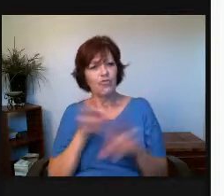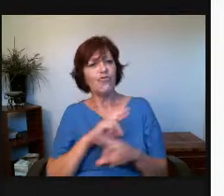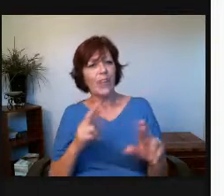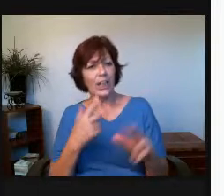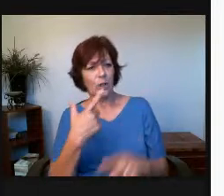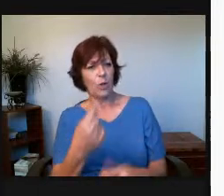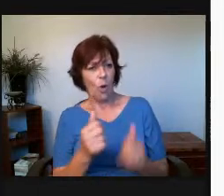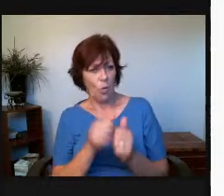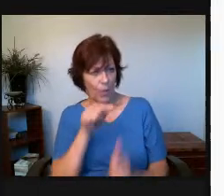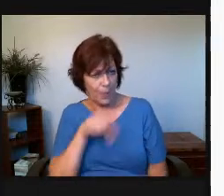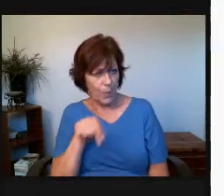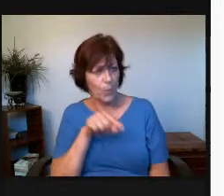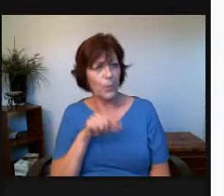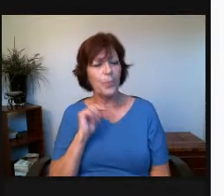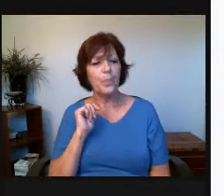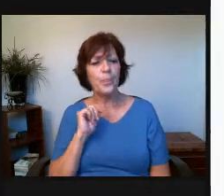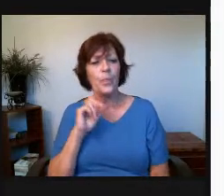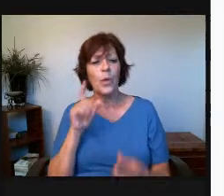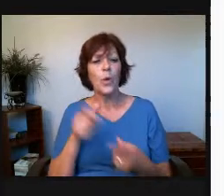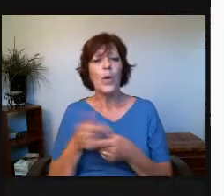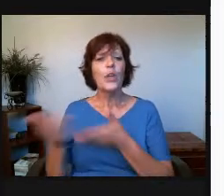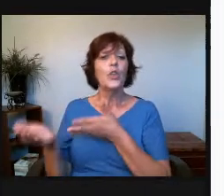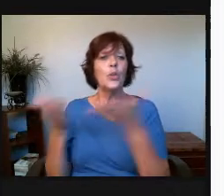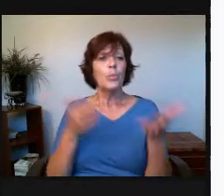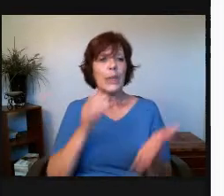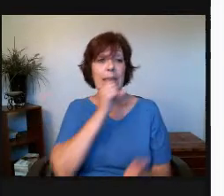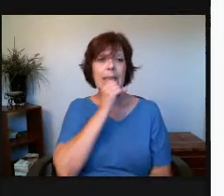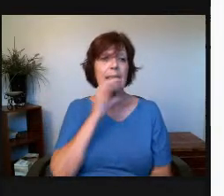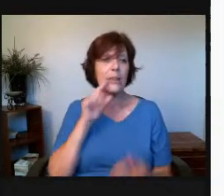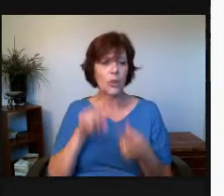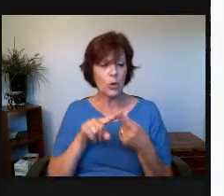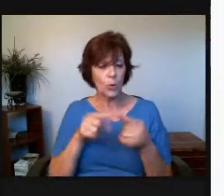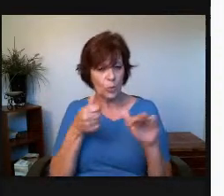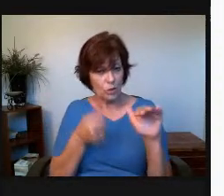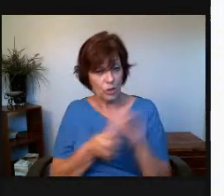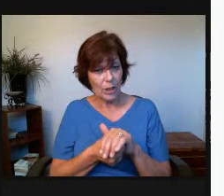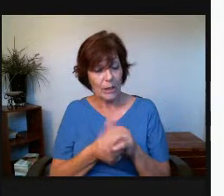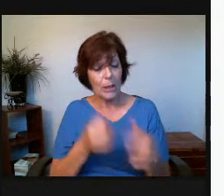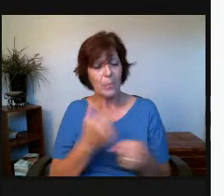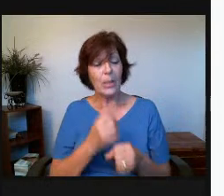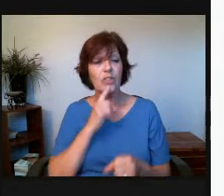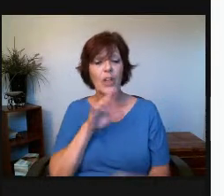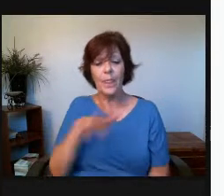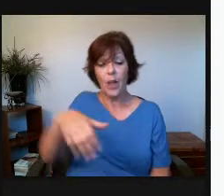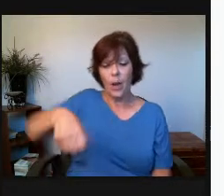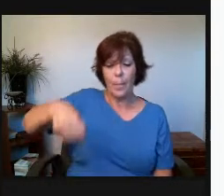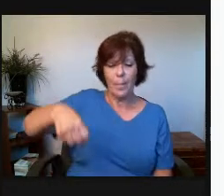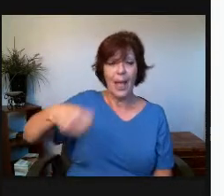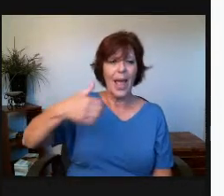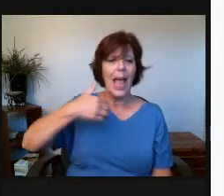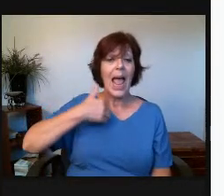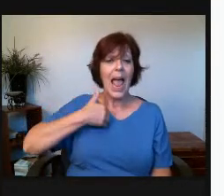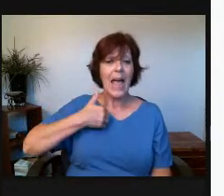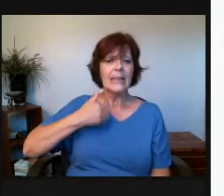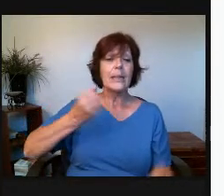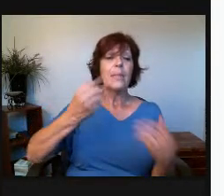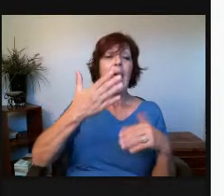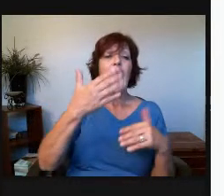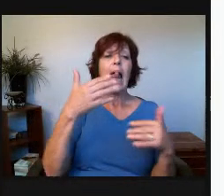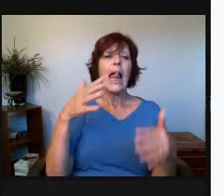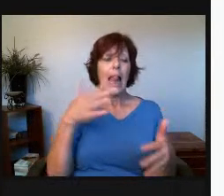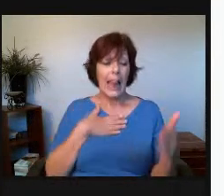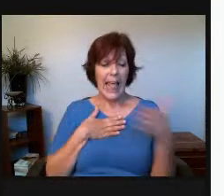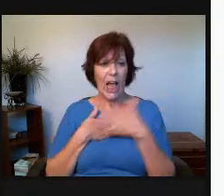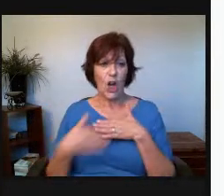go. When you bring seniors to a shelter, please make sure that their to-go bag has ample layers of clothing